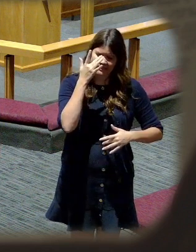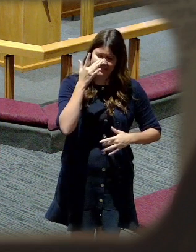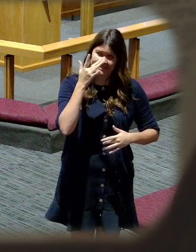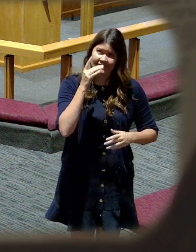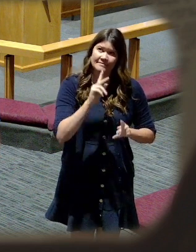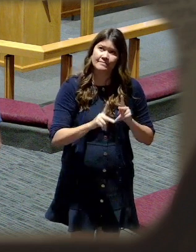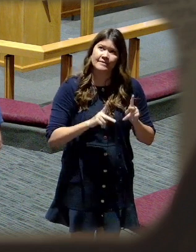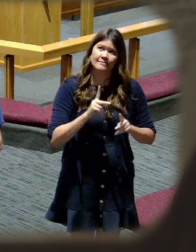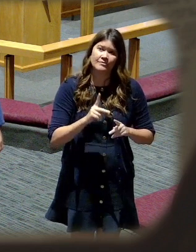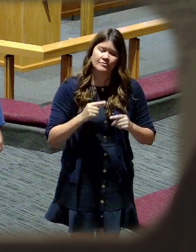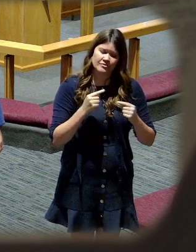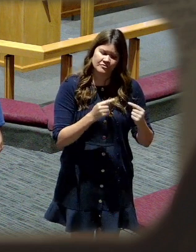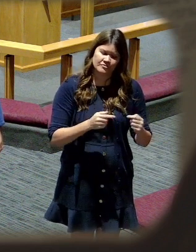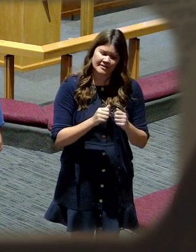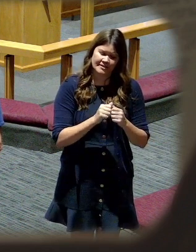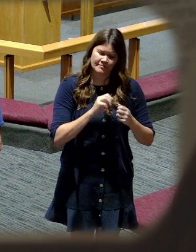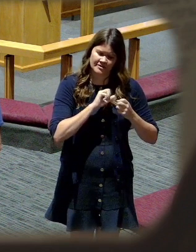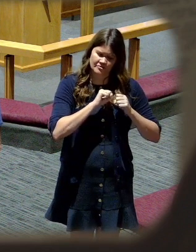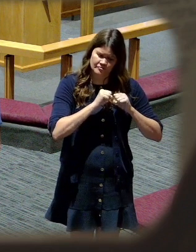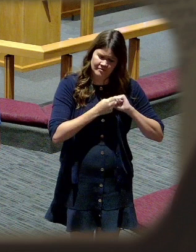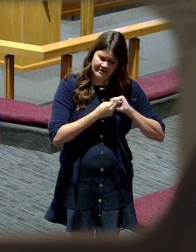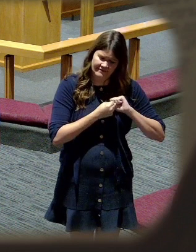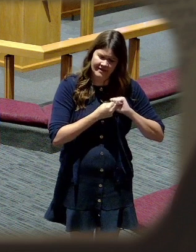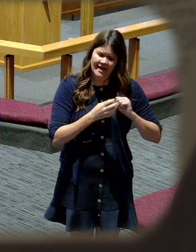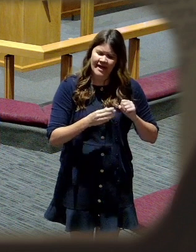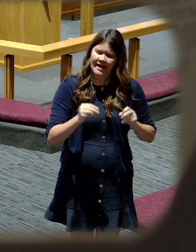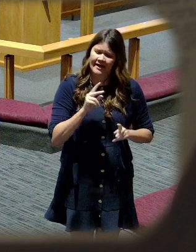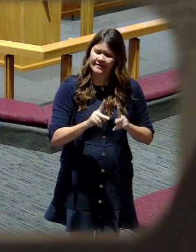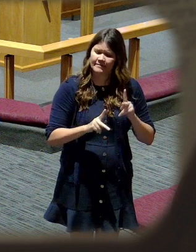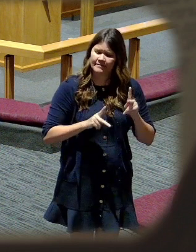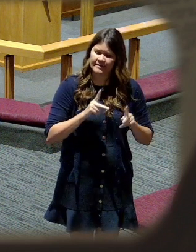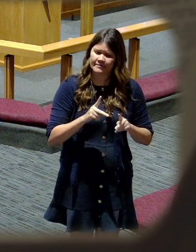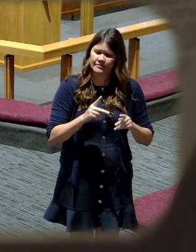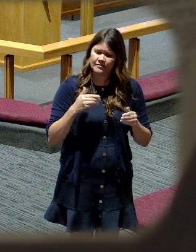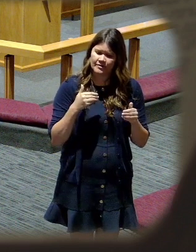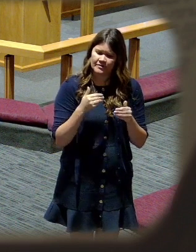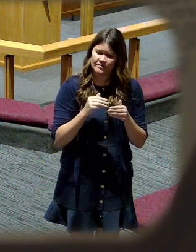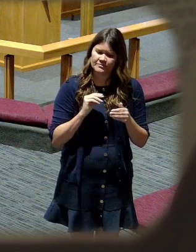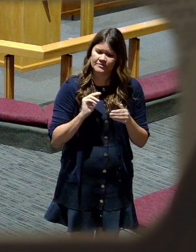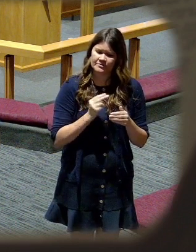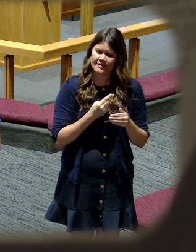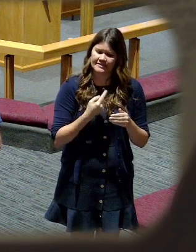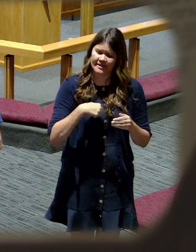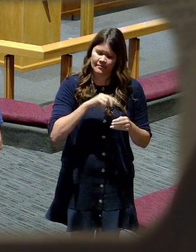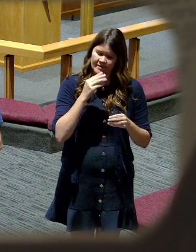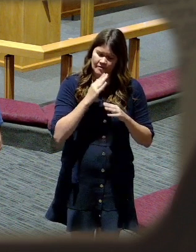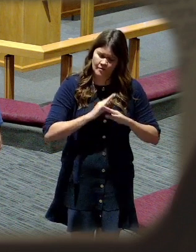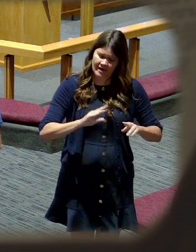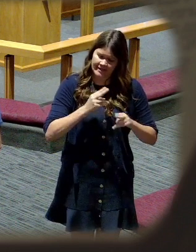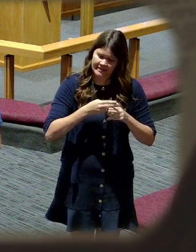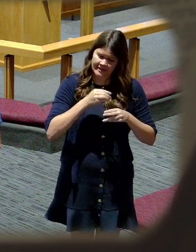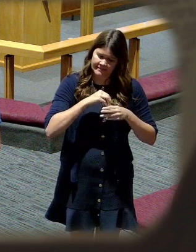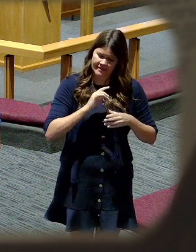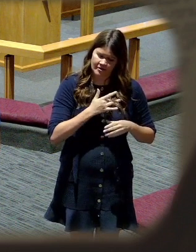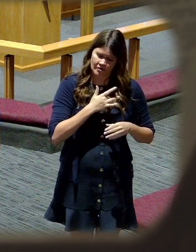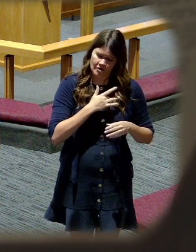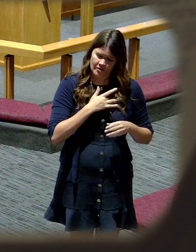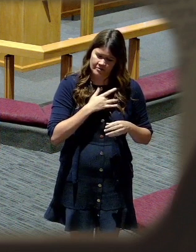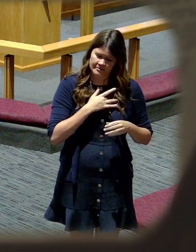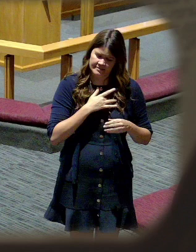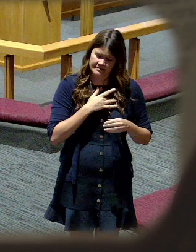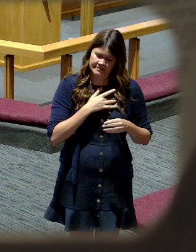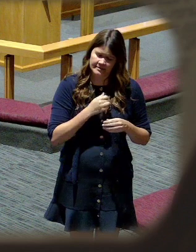are wrestling with grief, especially those that are near and dear to us that we name silently on our hearts before You.